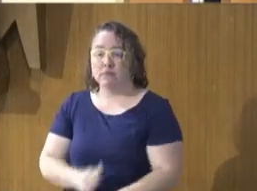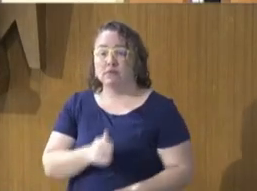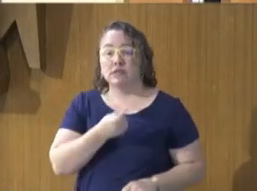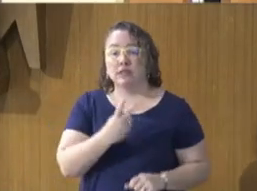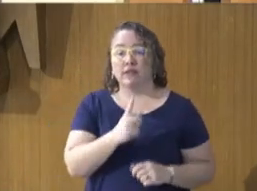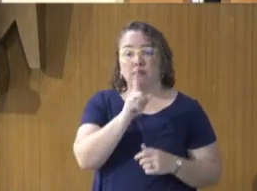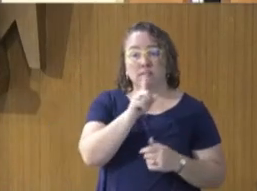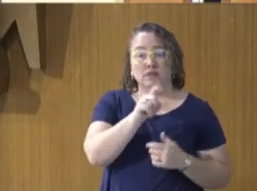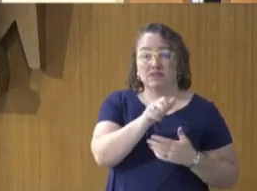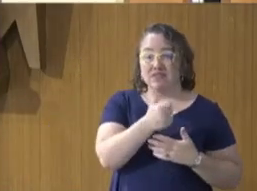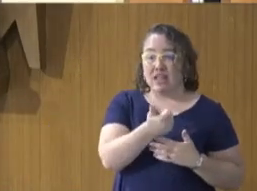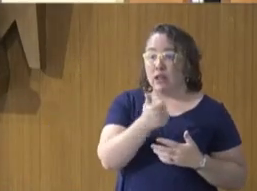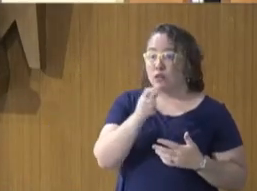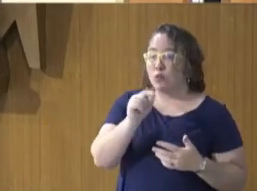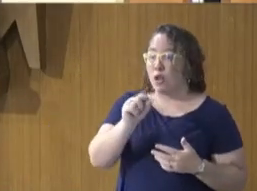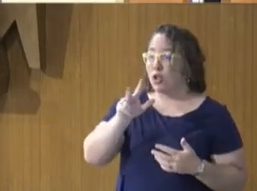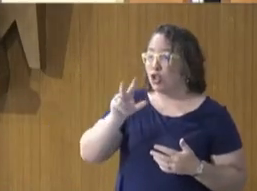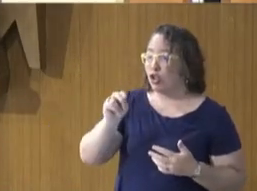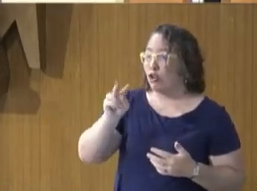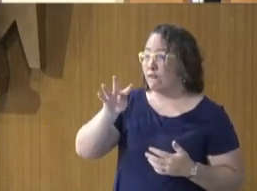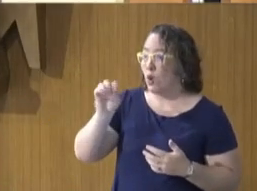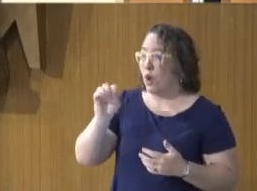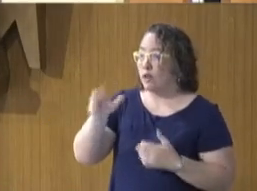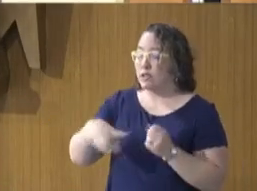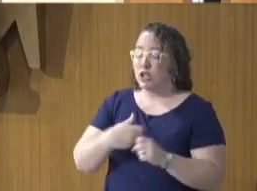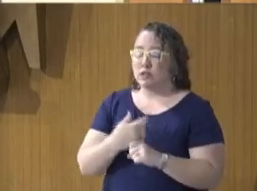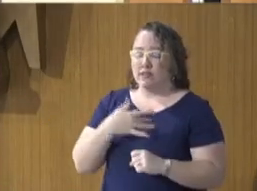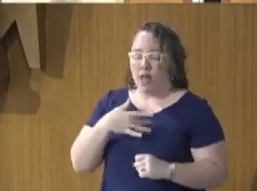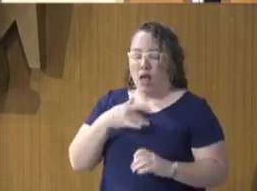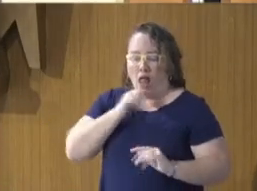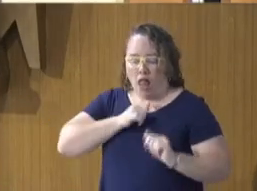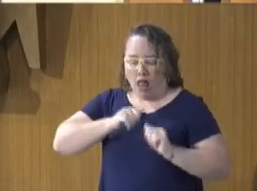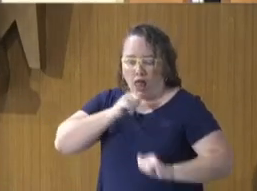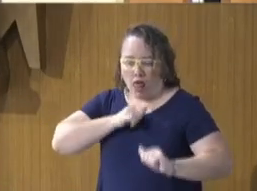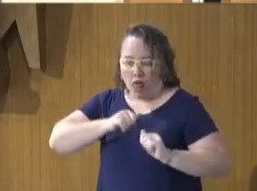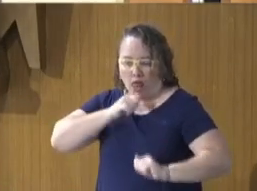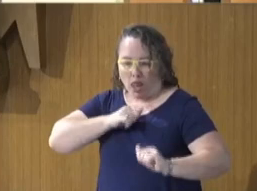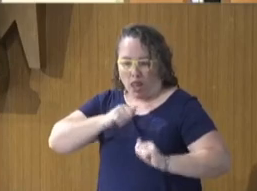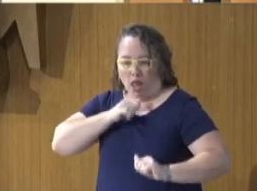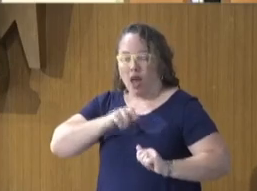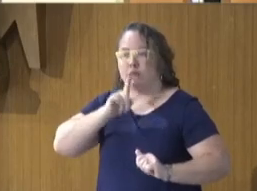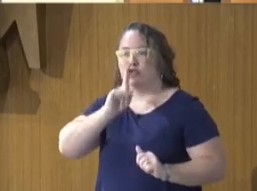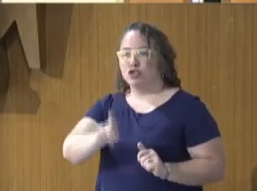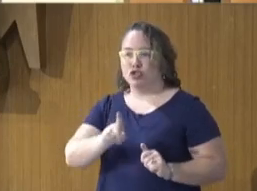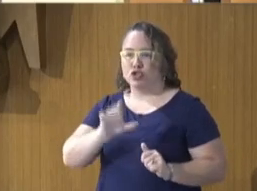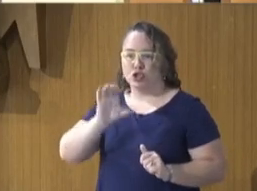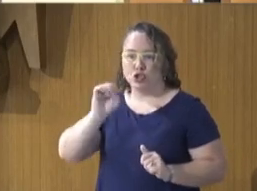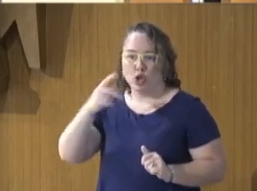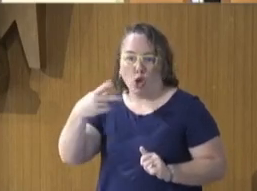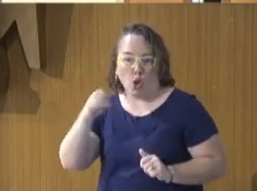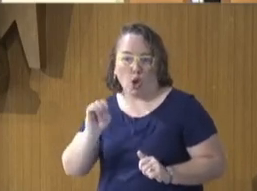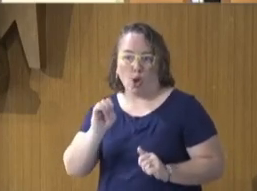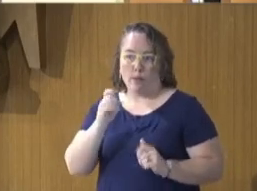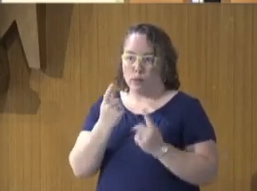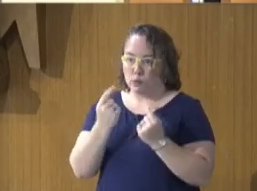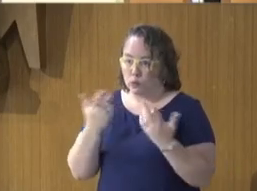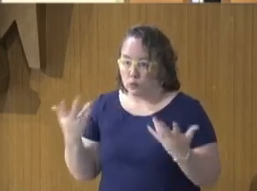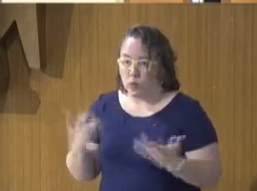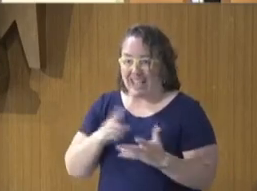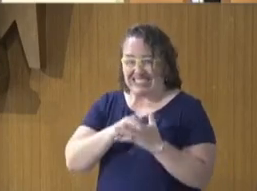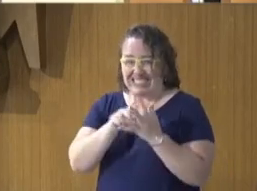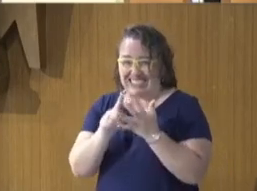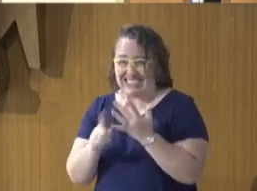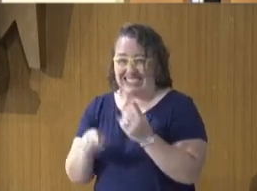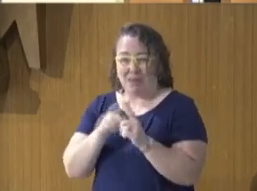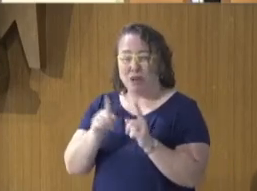knew. And I'm sure they came up with all types of coping mechanisms, some healthier than others, like we all do. But the most